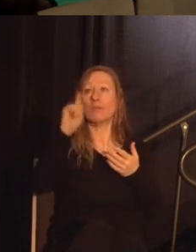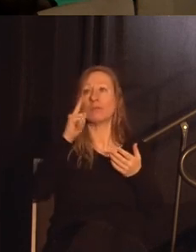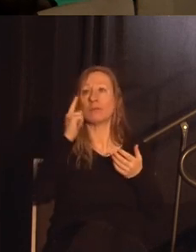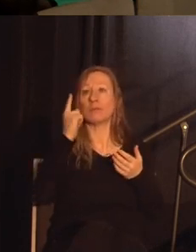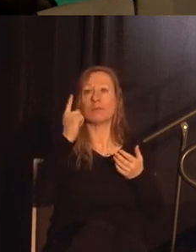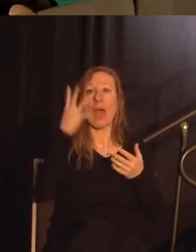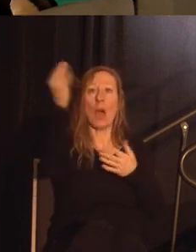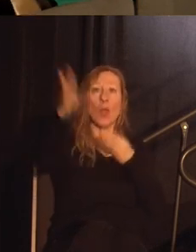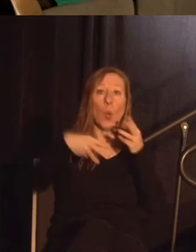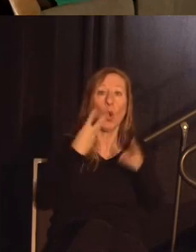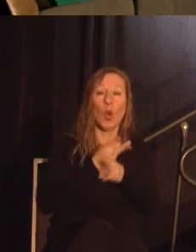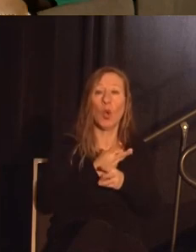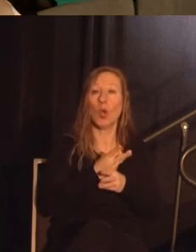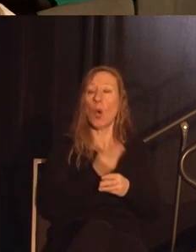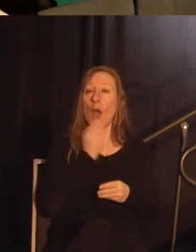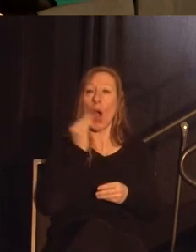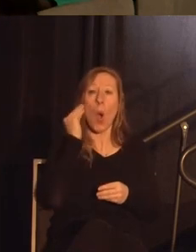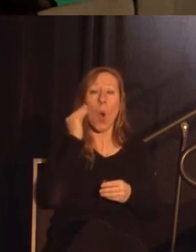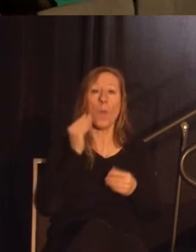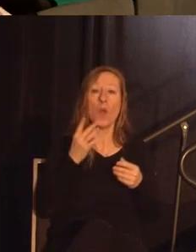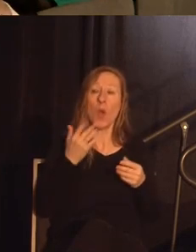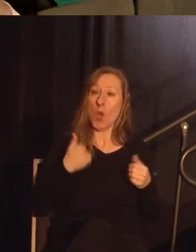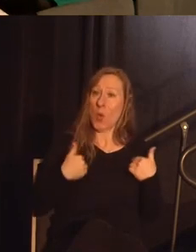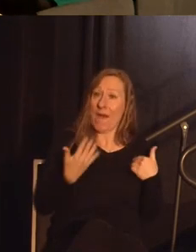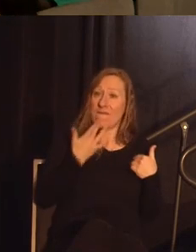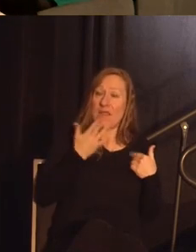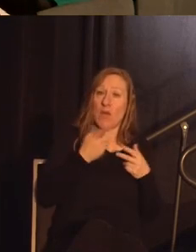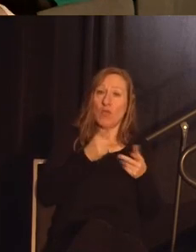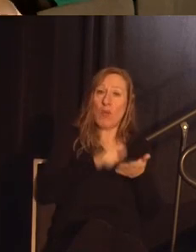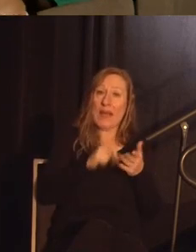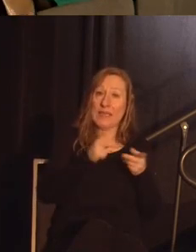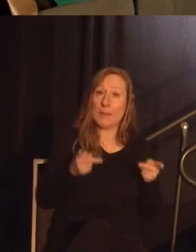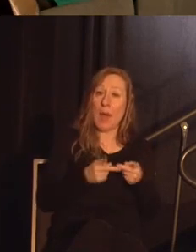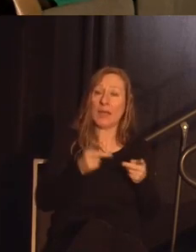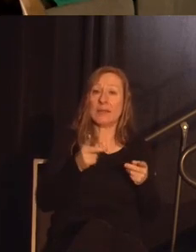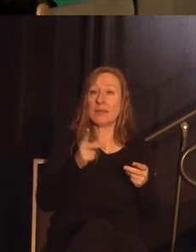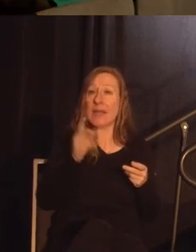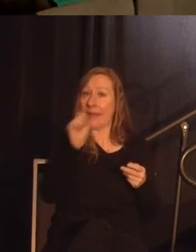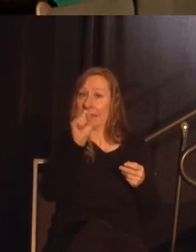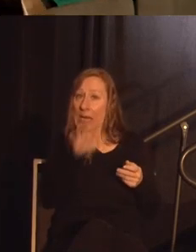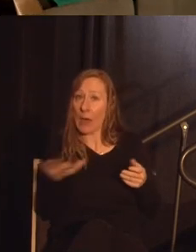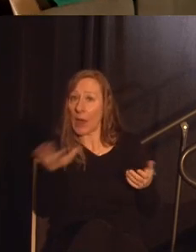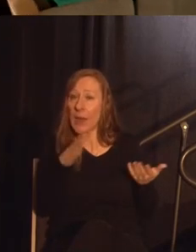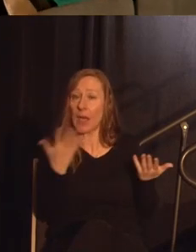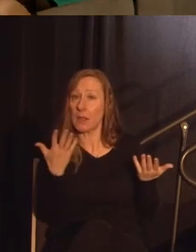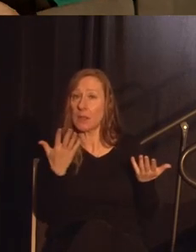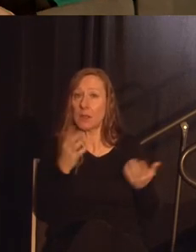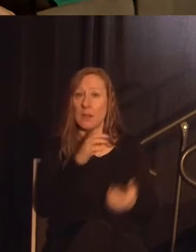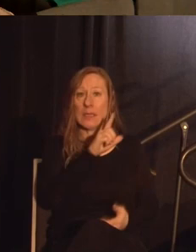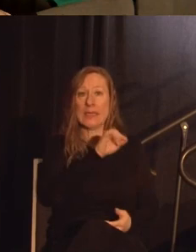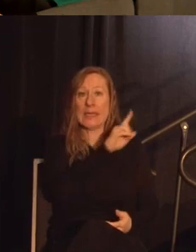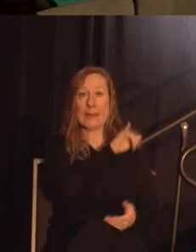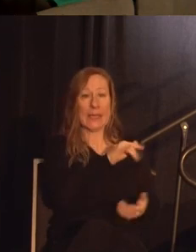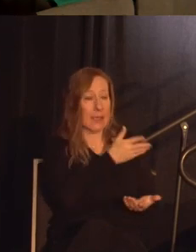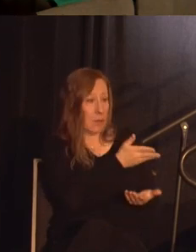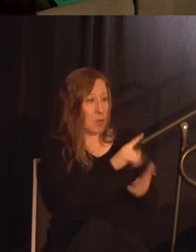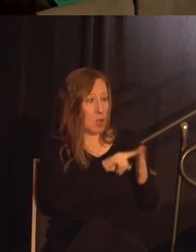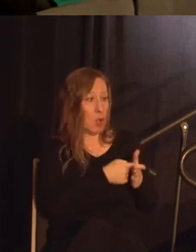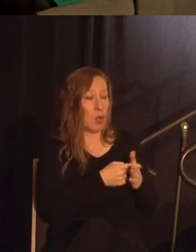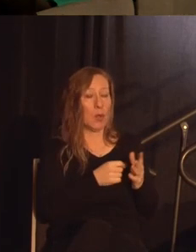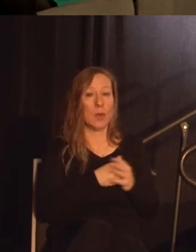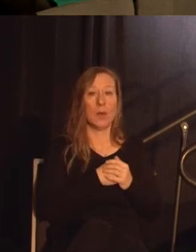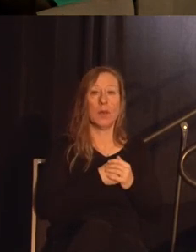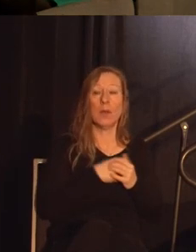writing haunts in the Seattle area? Lindy, why don't you start? Well, I